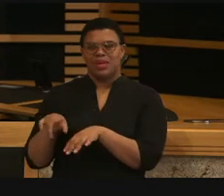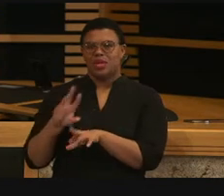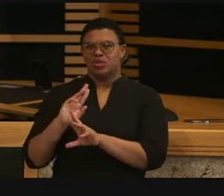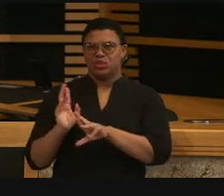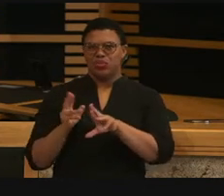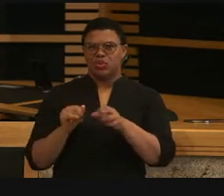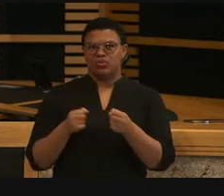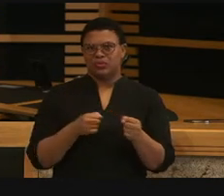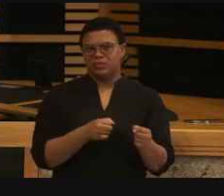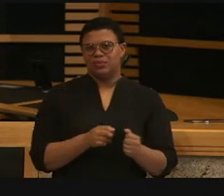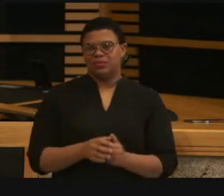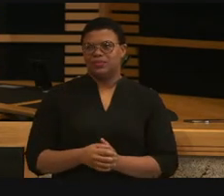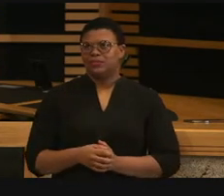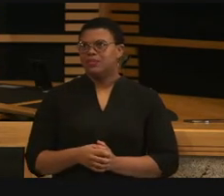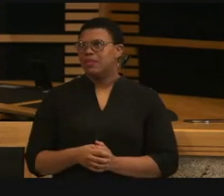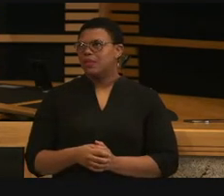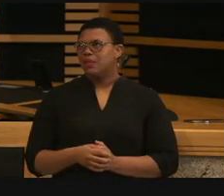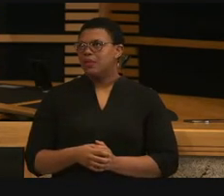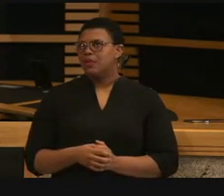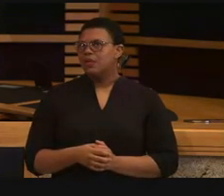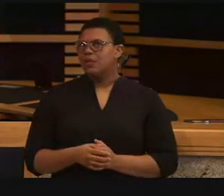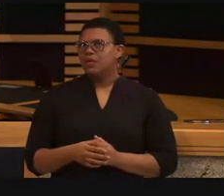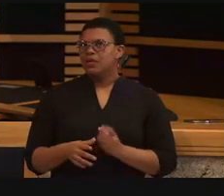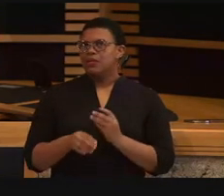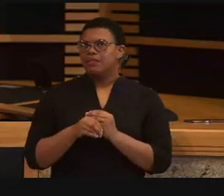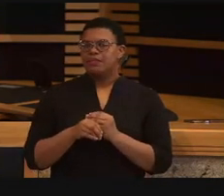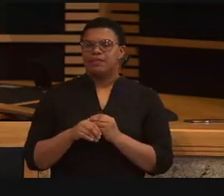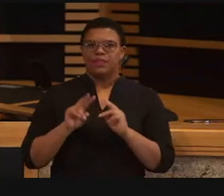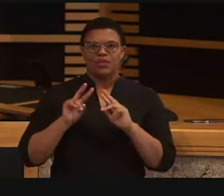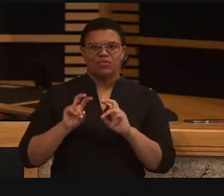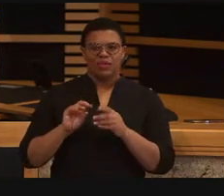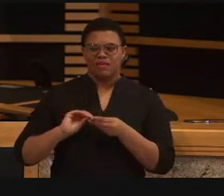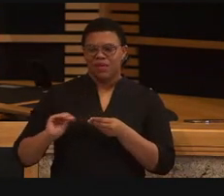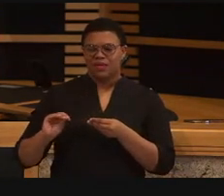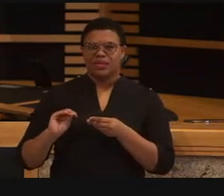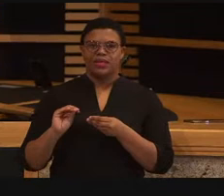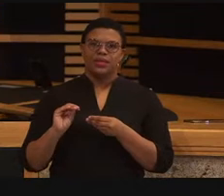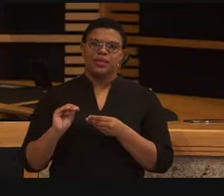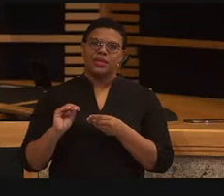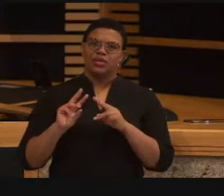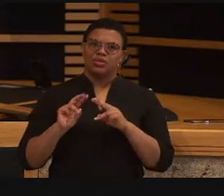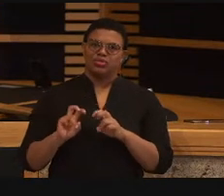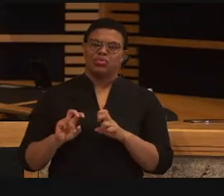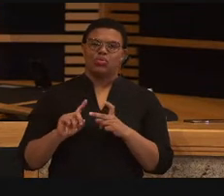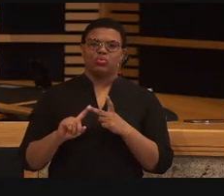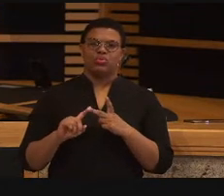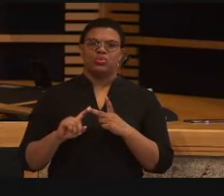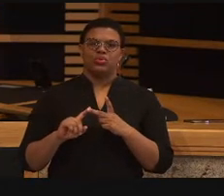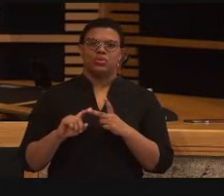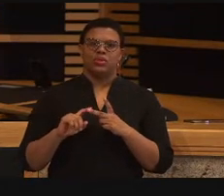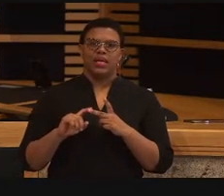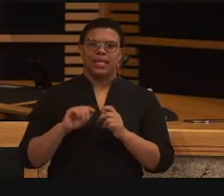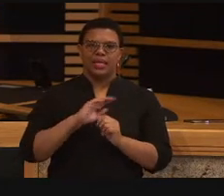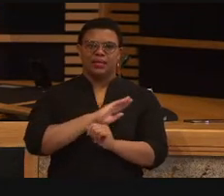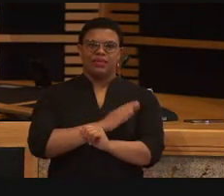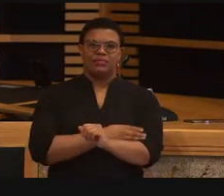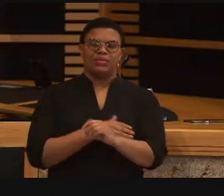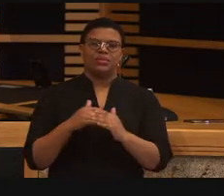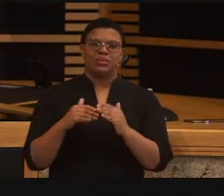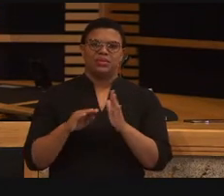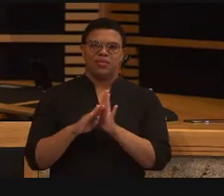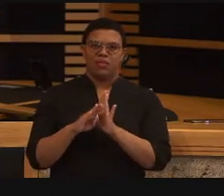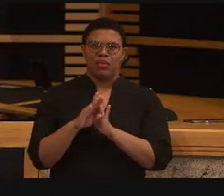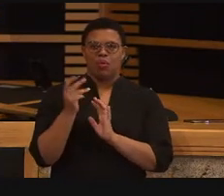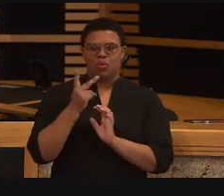strategy, including funding the research, capacity building, and infrastructural development. Calls on government